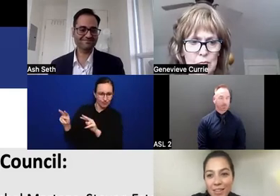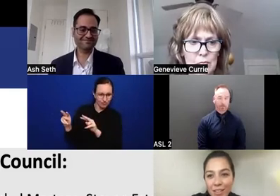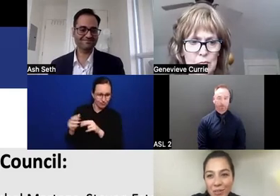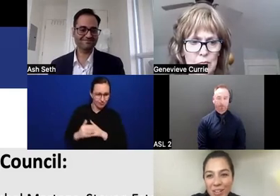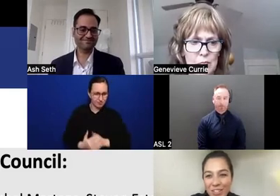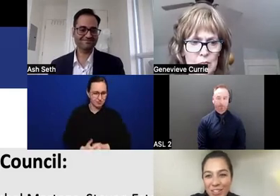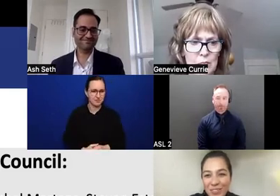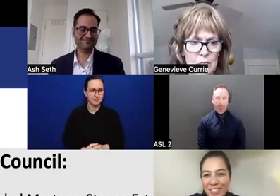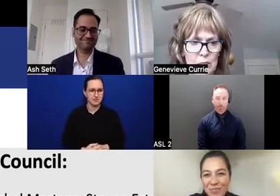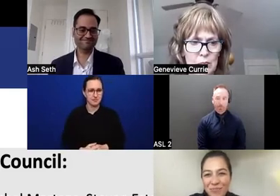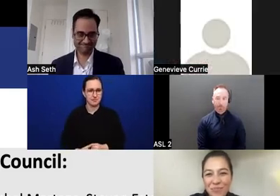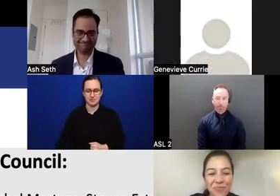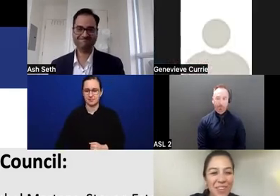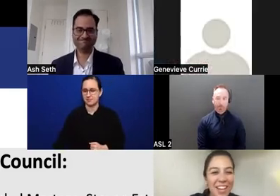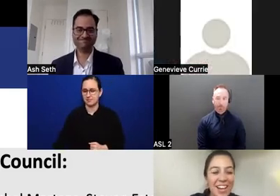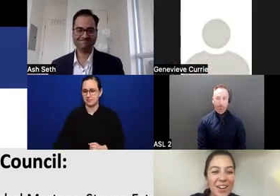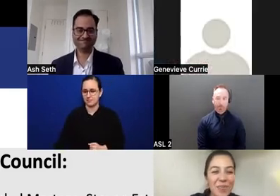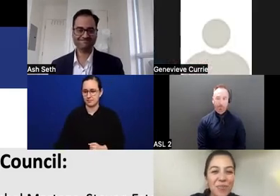Thank you, Ash.